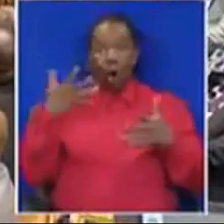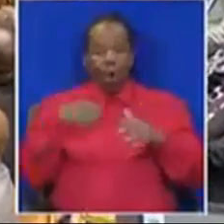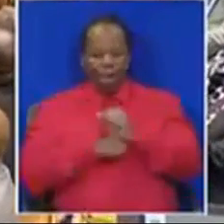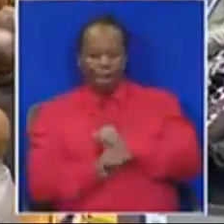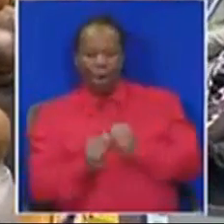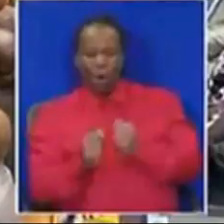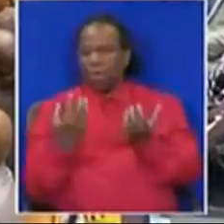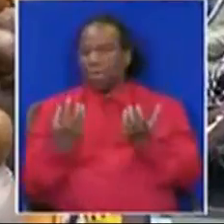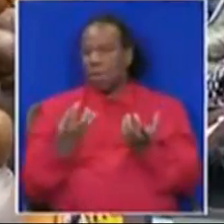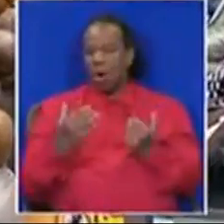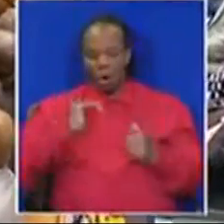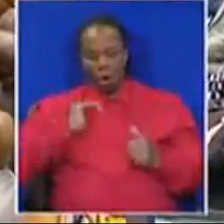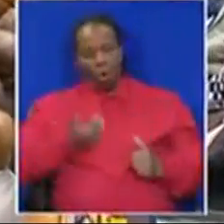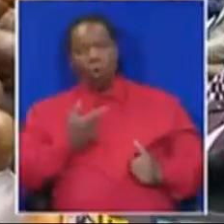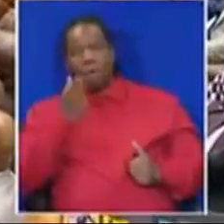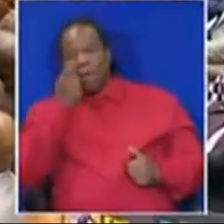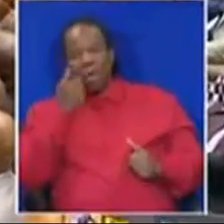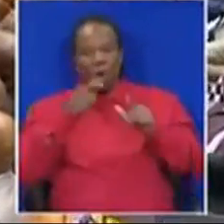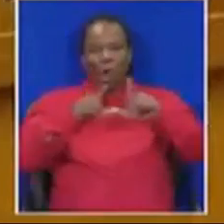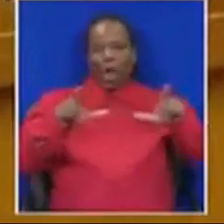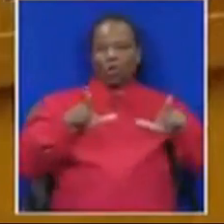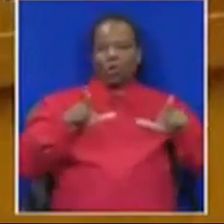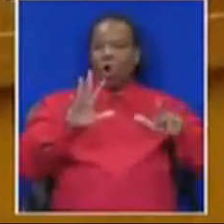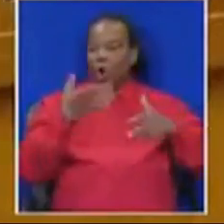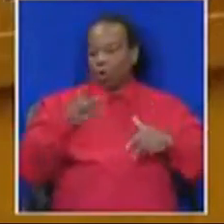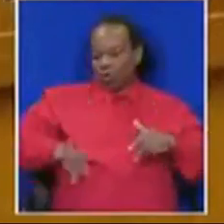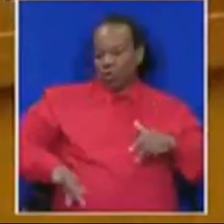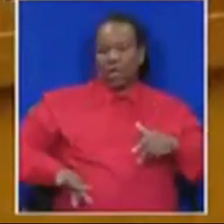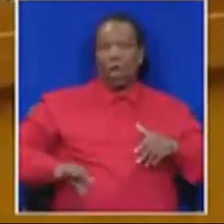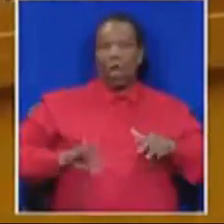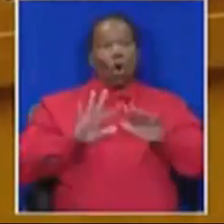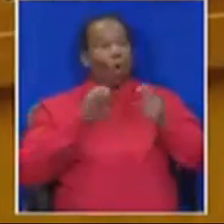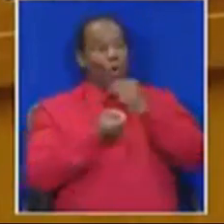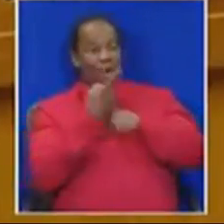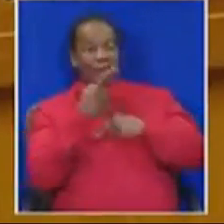gender, language, or income, or their parents.